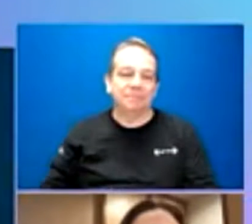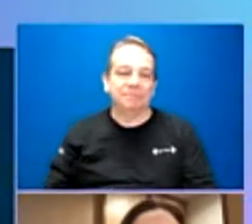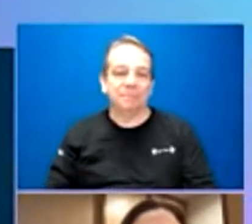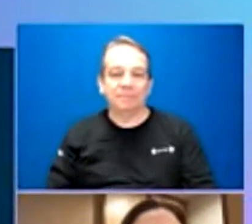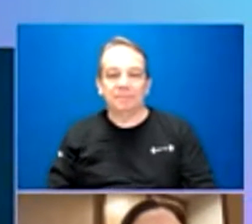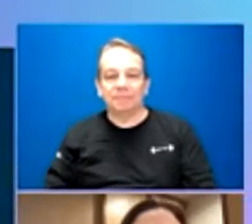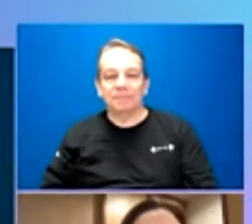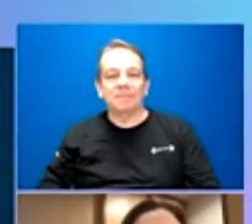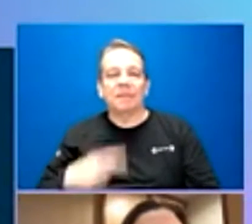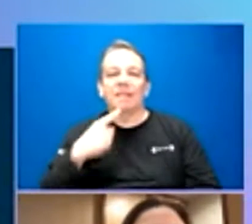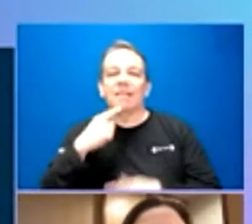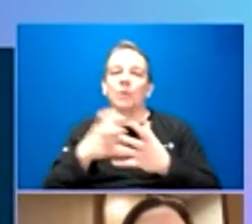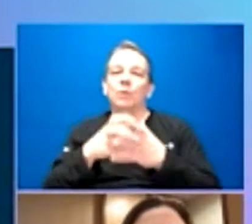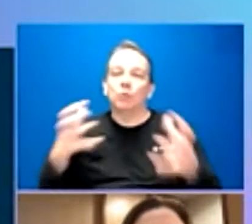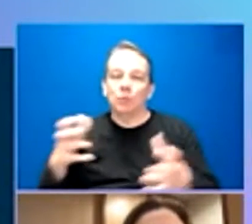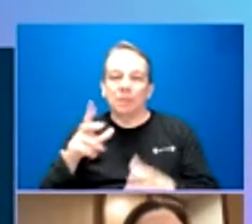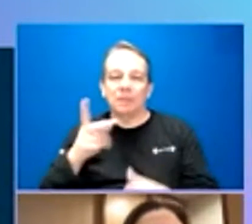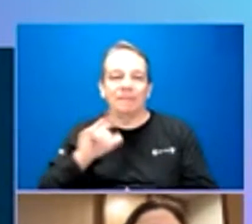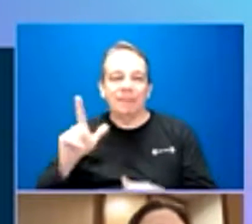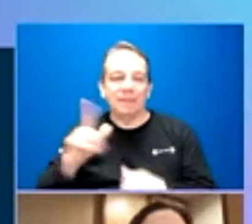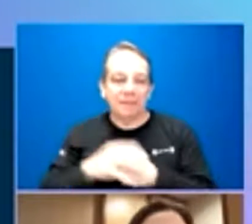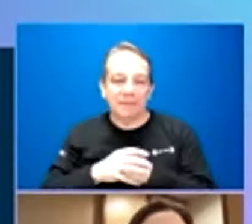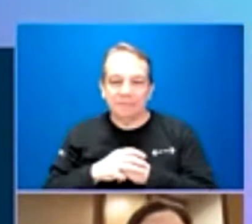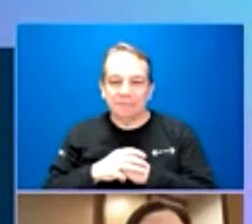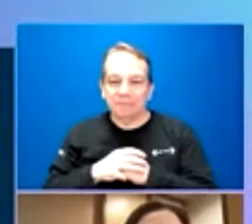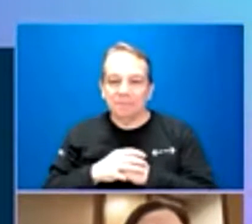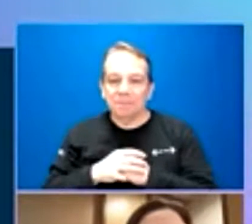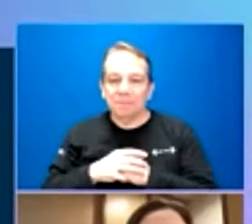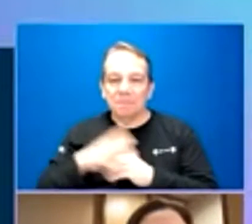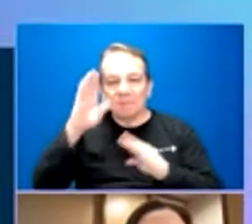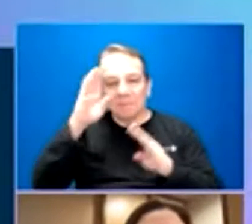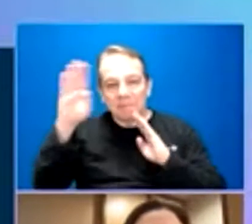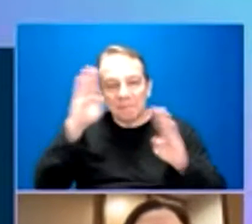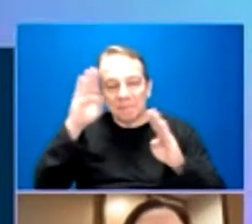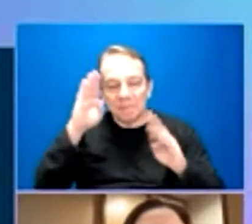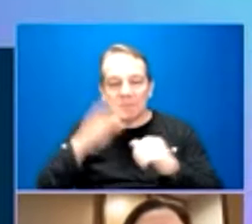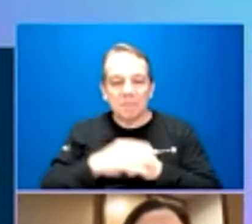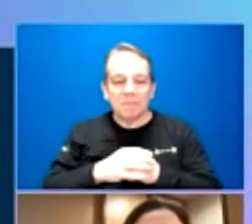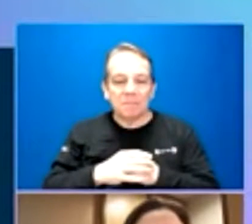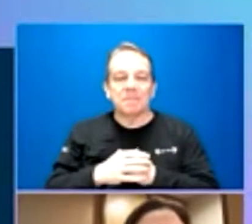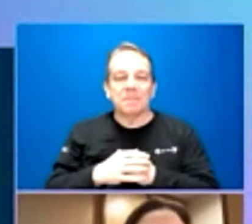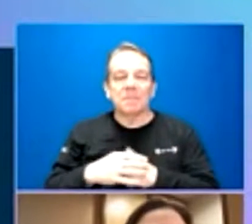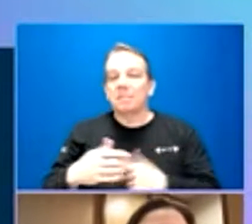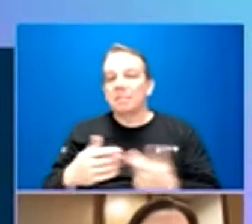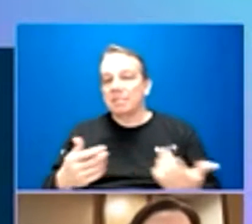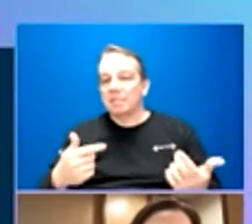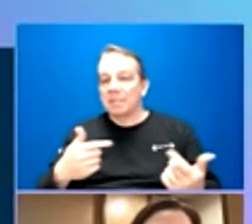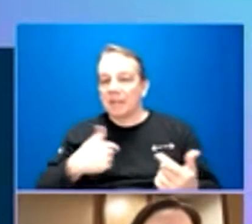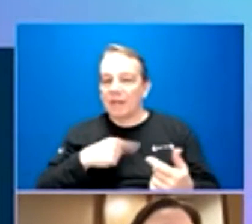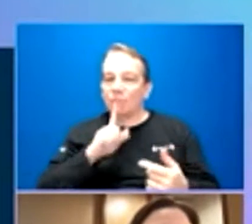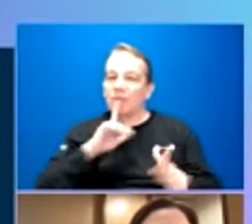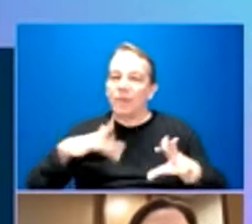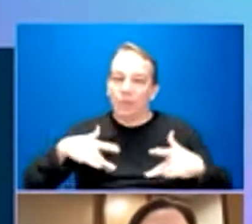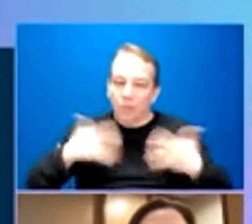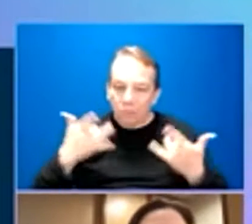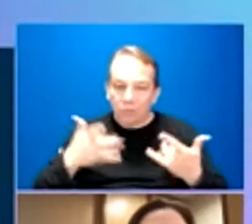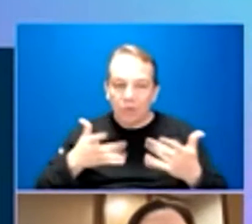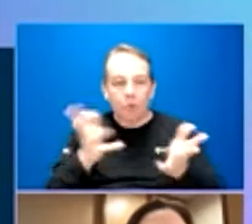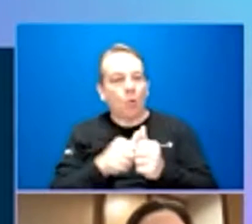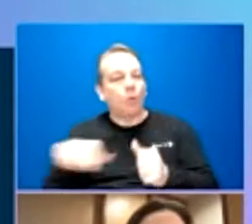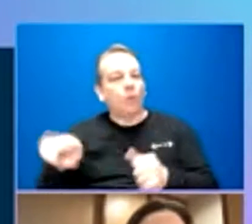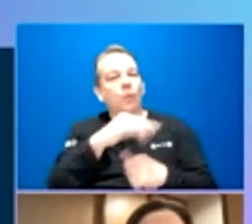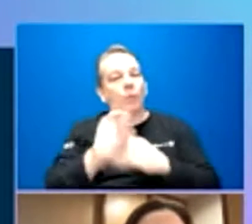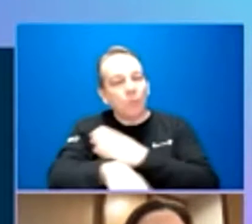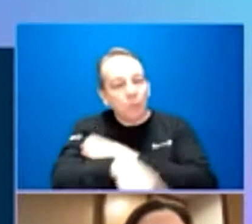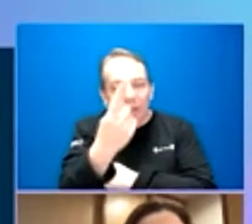Thank you so much, Phil. Hi, everybody. I'm Laila, and I'm really thrilled to talk with you today and